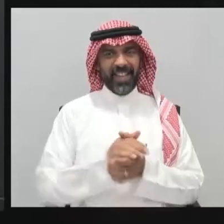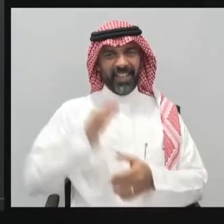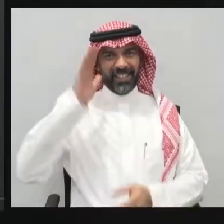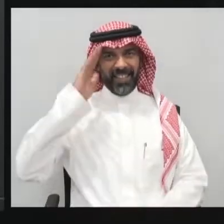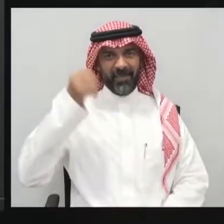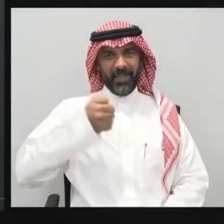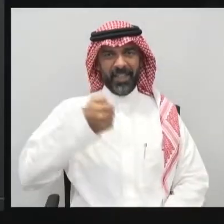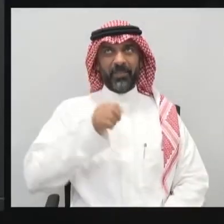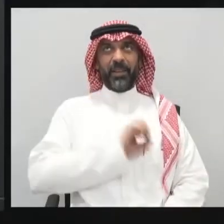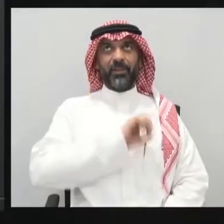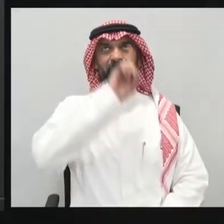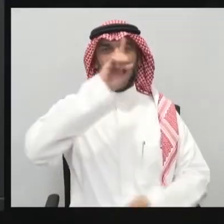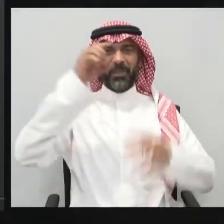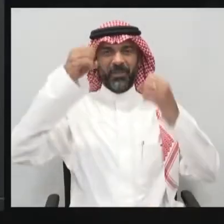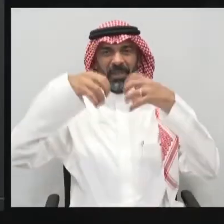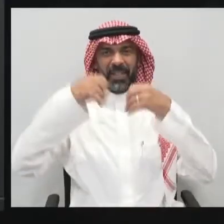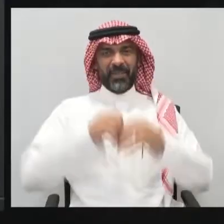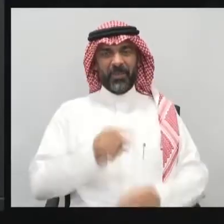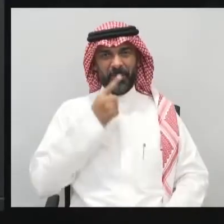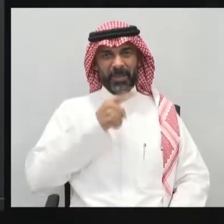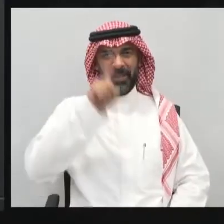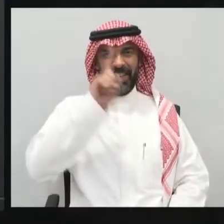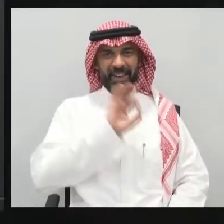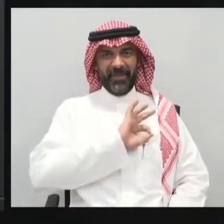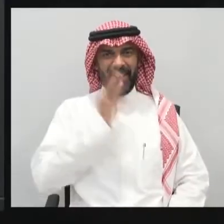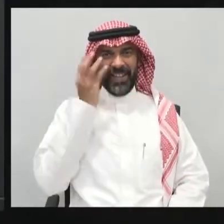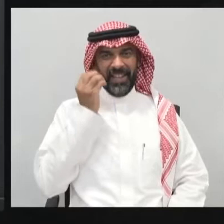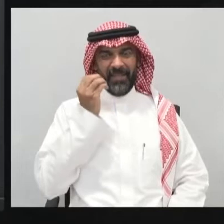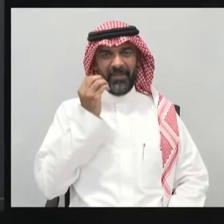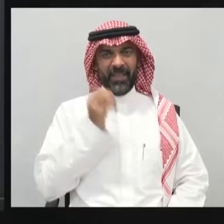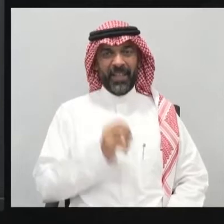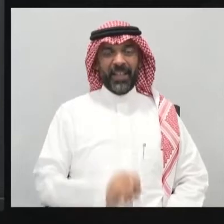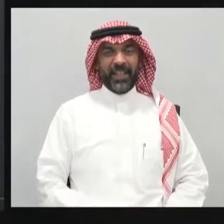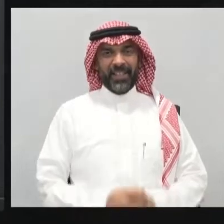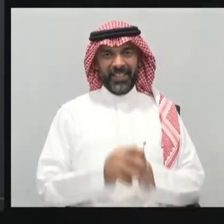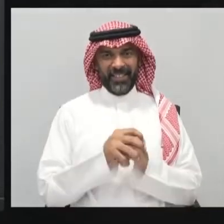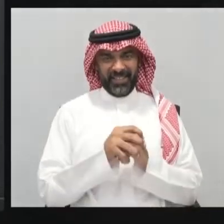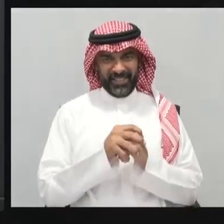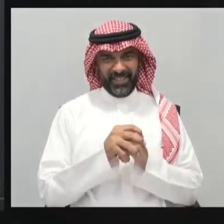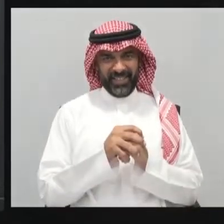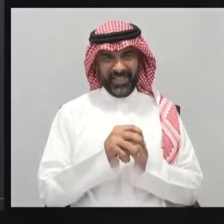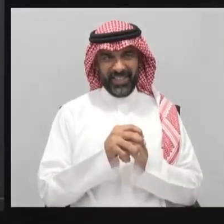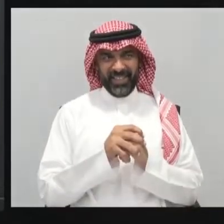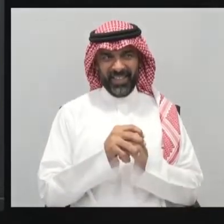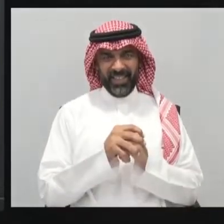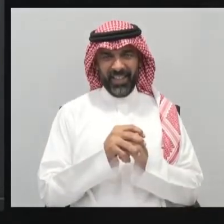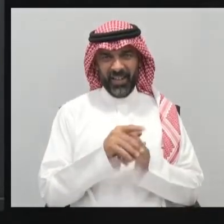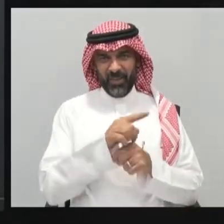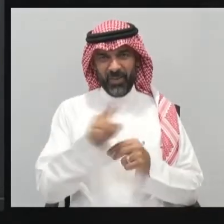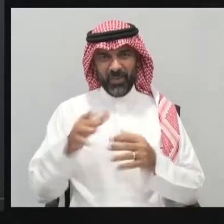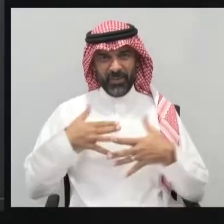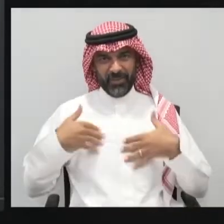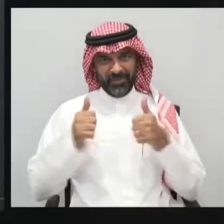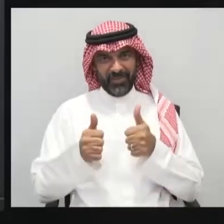Assalamu alaikum wa rahmatullahi wa barakatuh. Bismillah ar-Rahman ar-Rahim. In the name of Allah, the most gracious, the most merciful. How are we doing